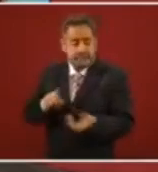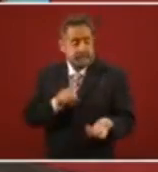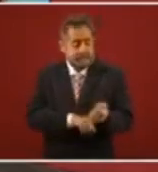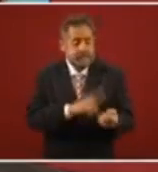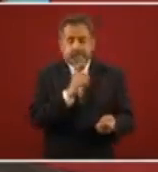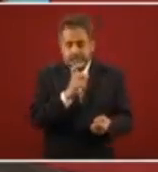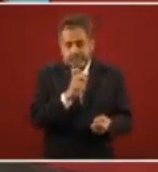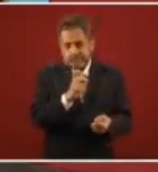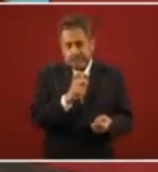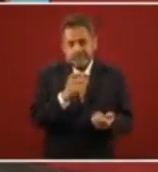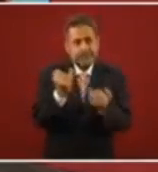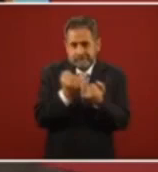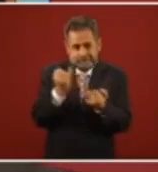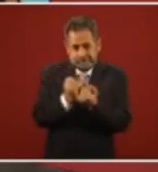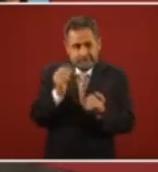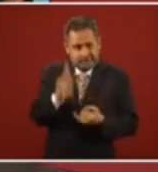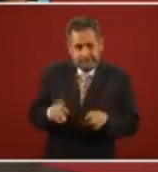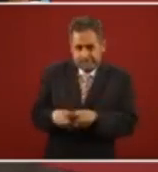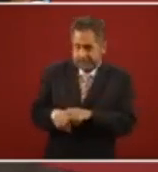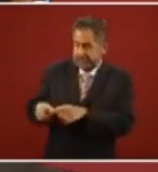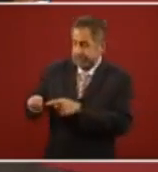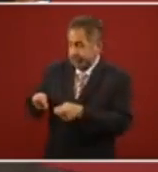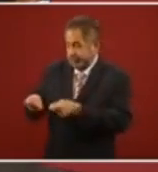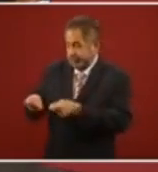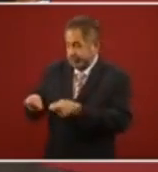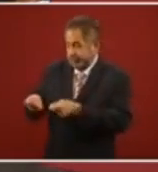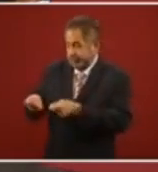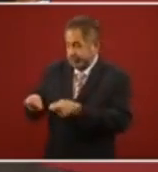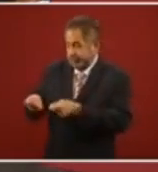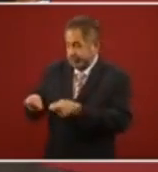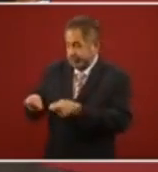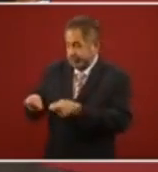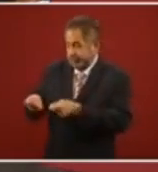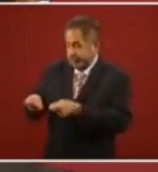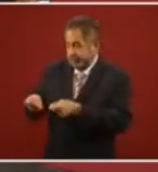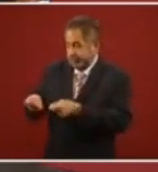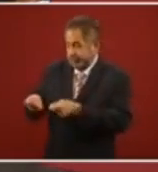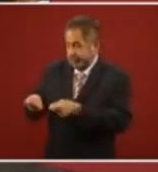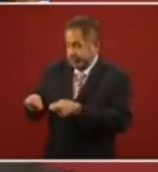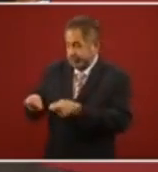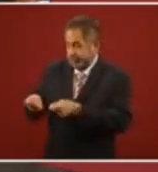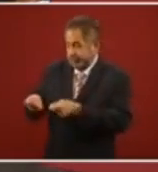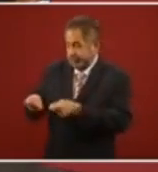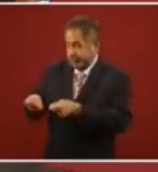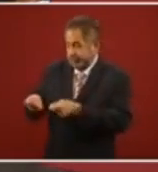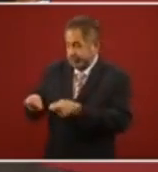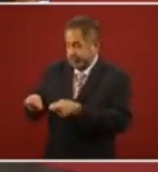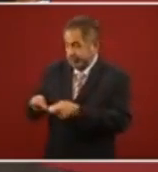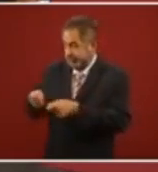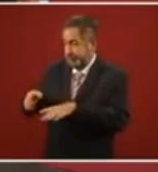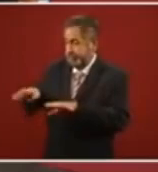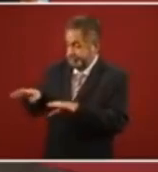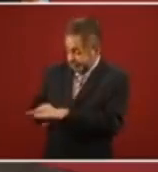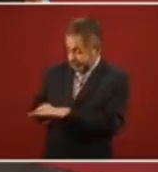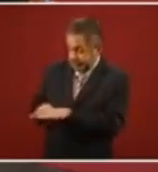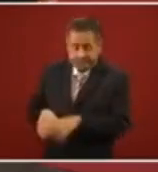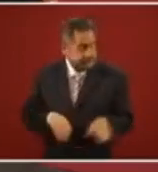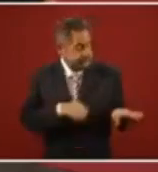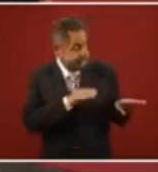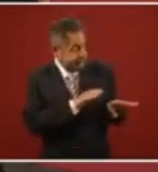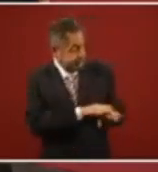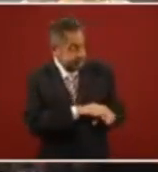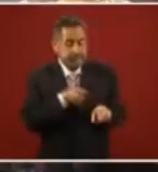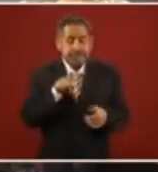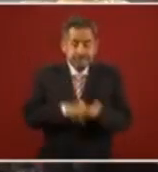...no hay... ...está abierta la llave... ...eso mismo... ...sucede en el ducto... ...no the same thing... ...happens in the pipeline... ducto...